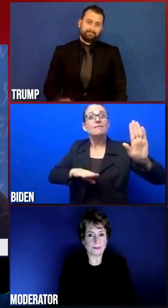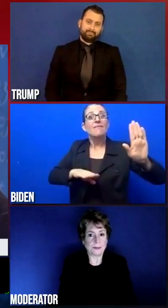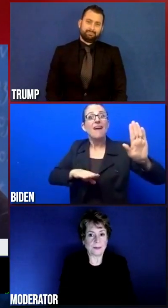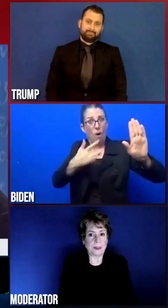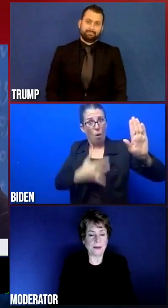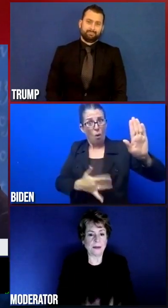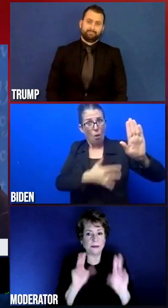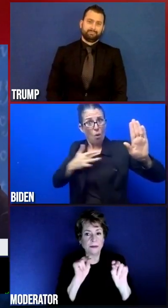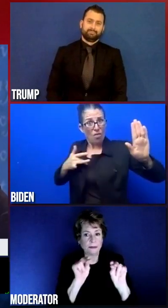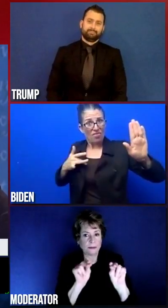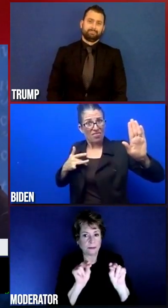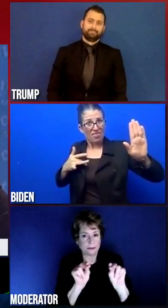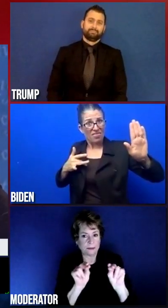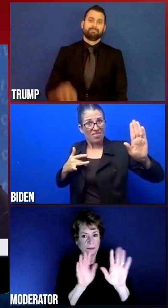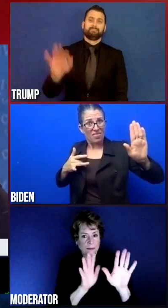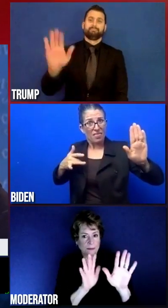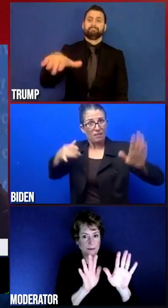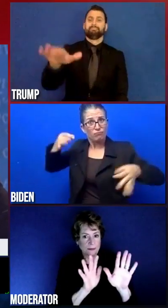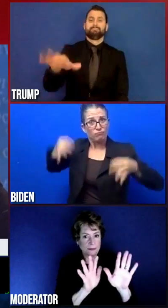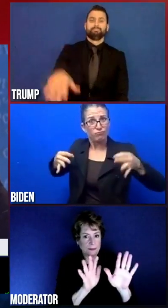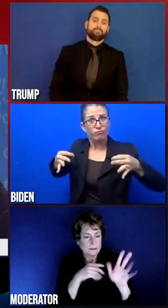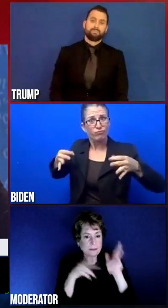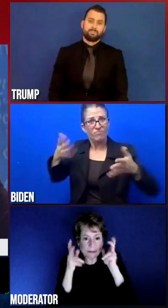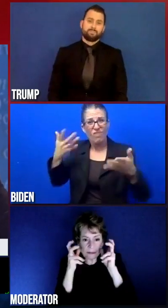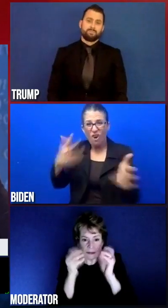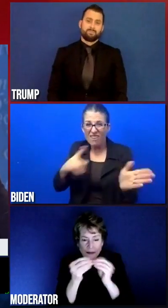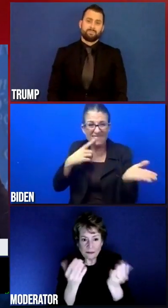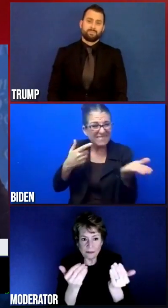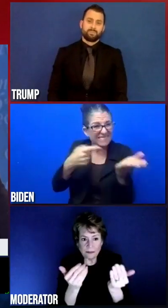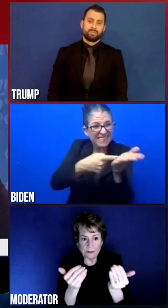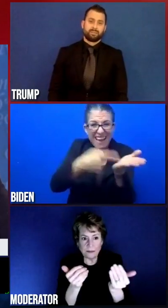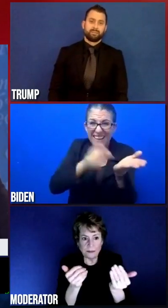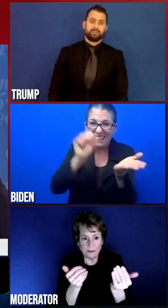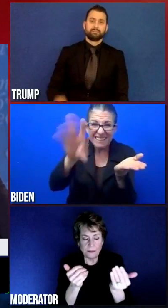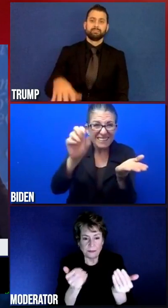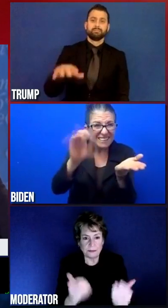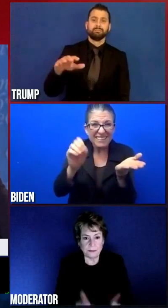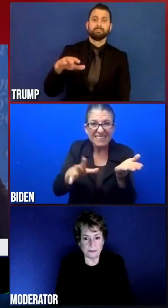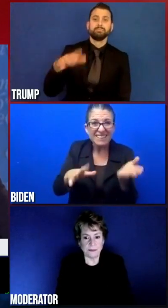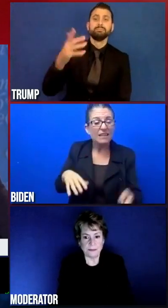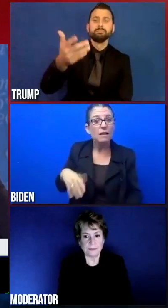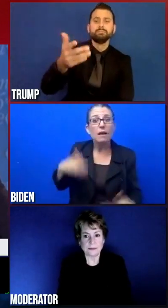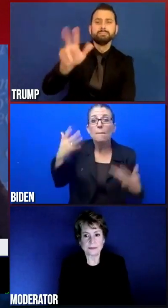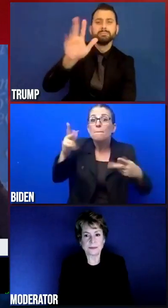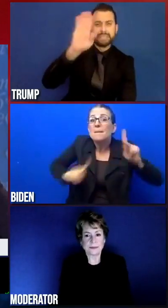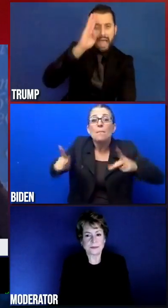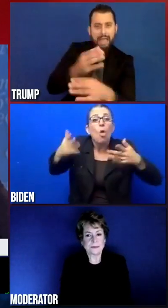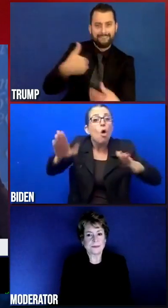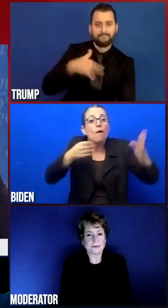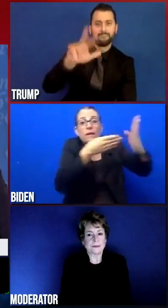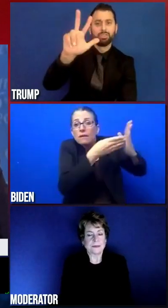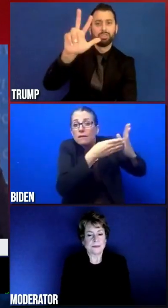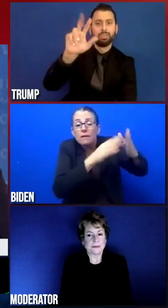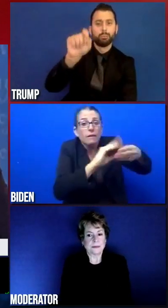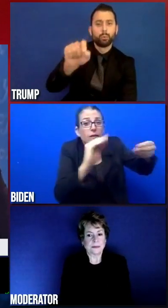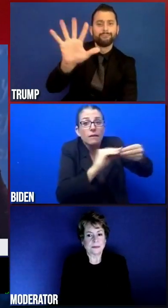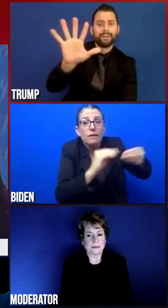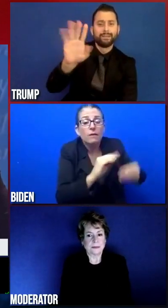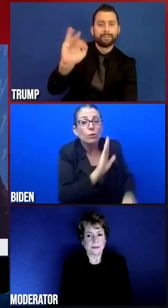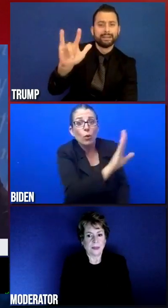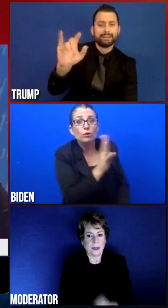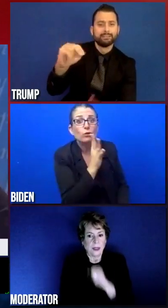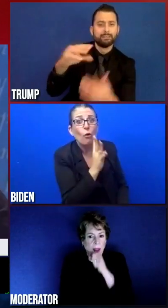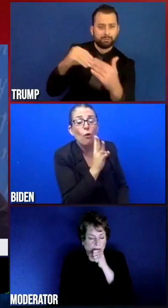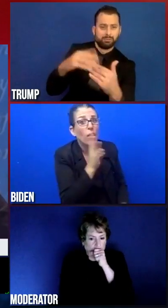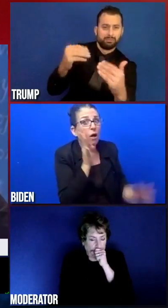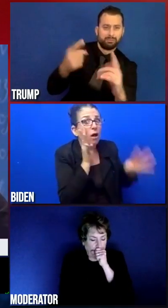you. The people under, You got $3.5 million from Moscow. He testified under oath in his administration, said, I did my job and